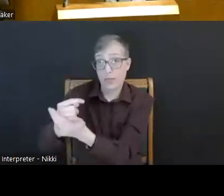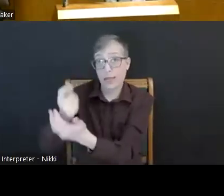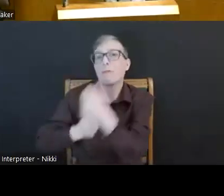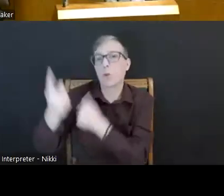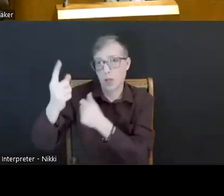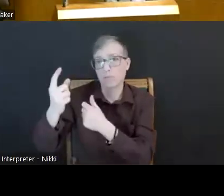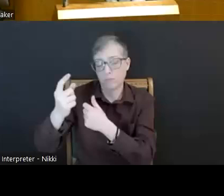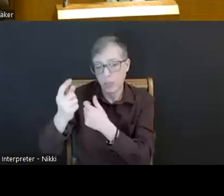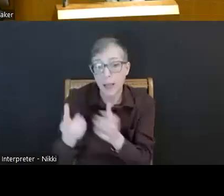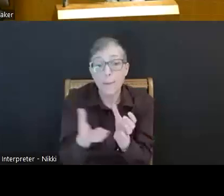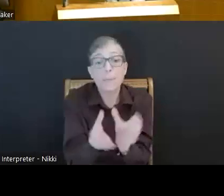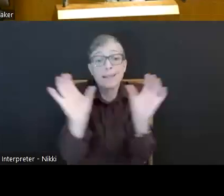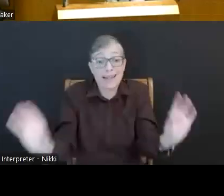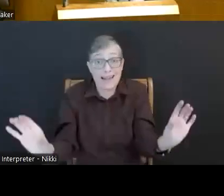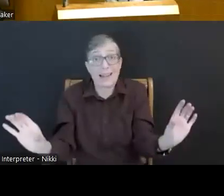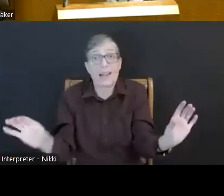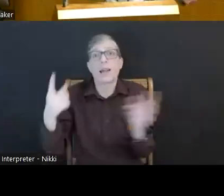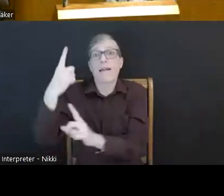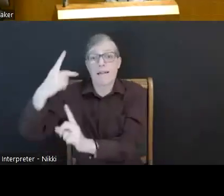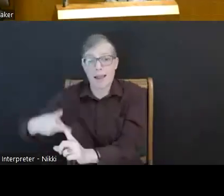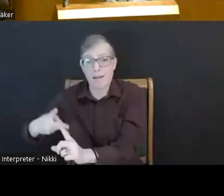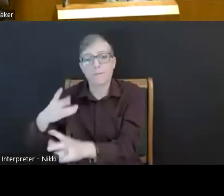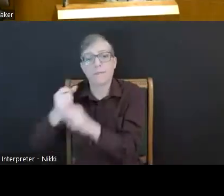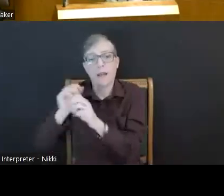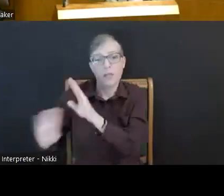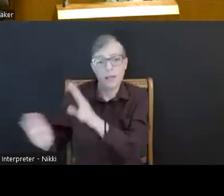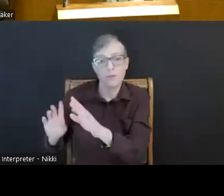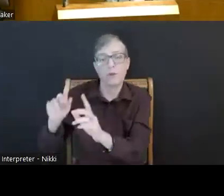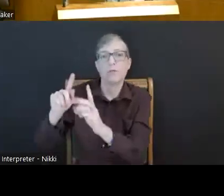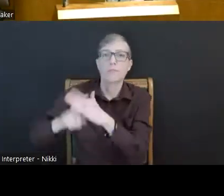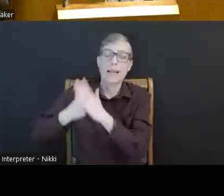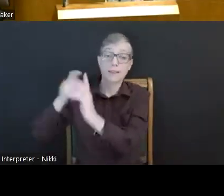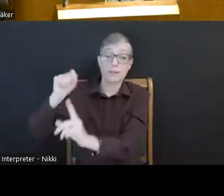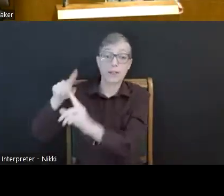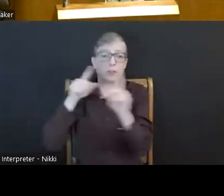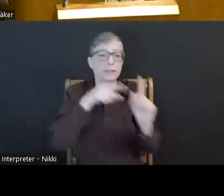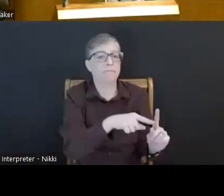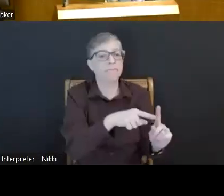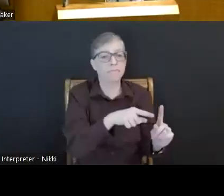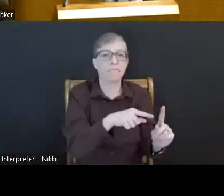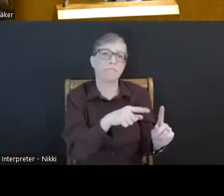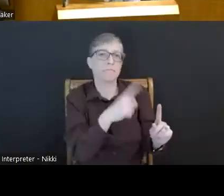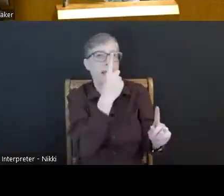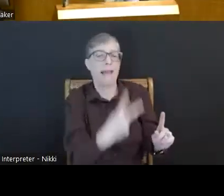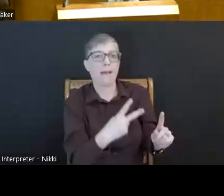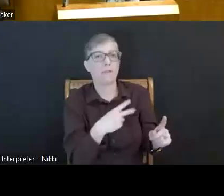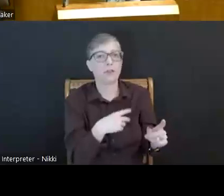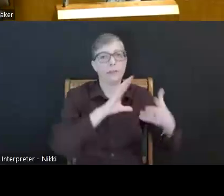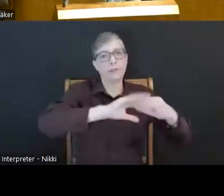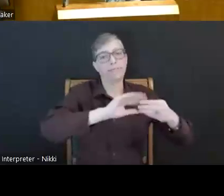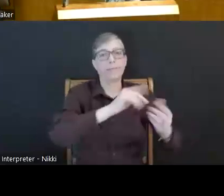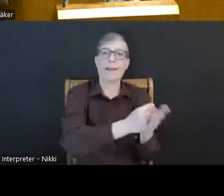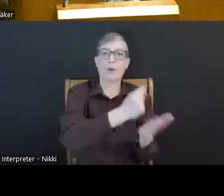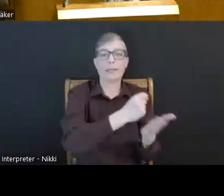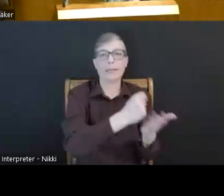half basically they just talk more to their low vision rehab therapist. And what behavioral activation was, in